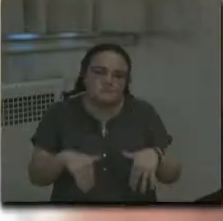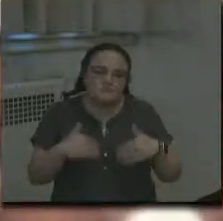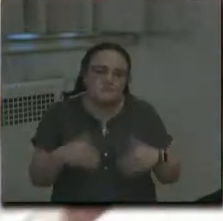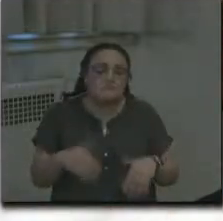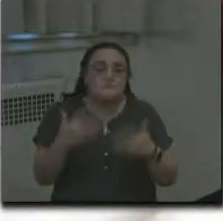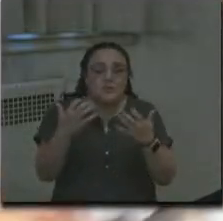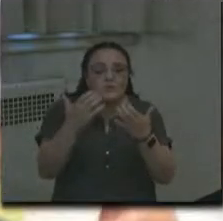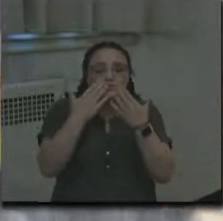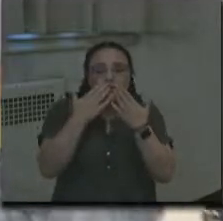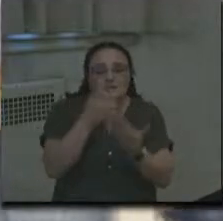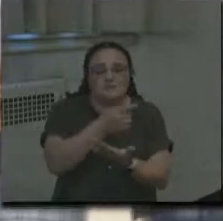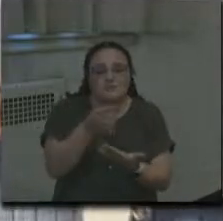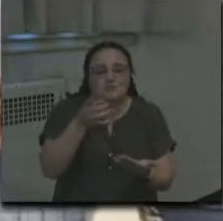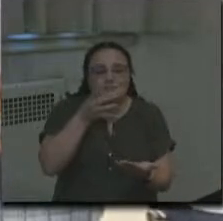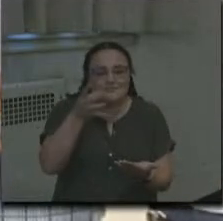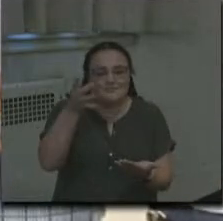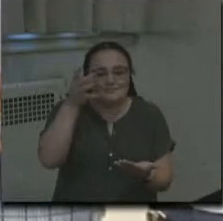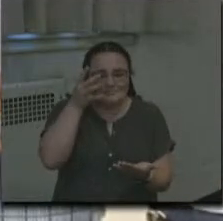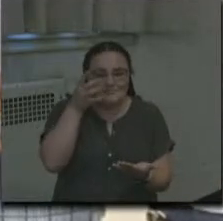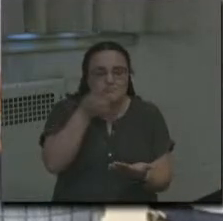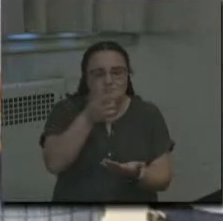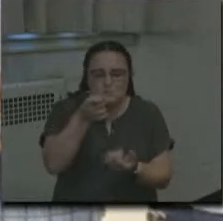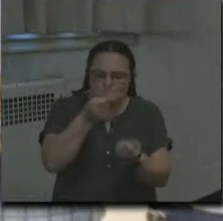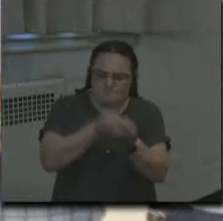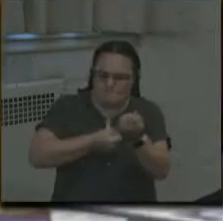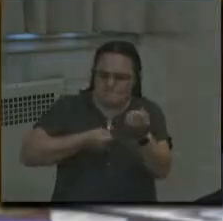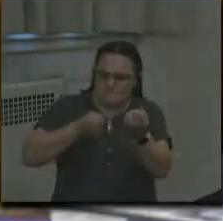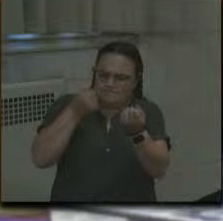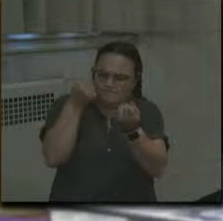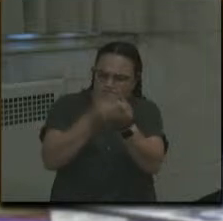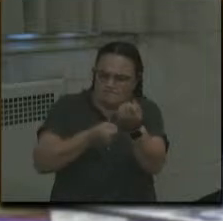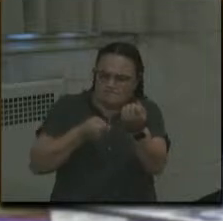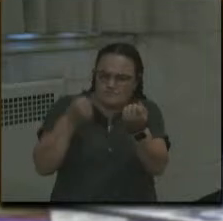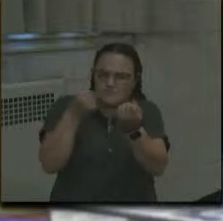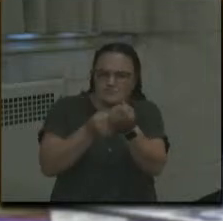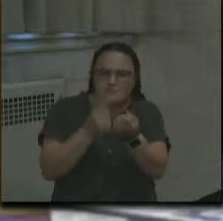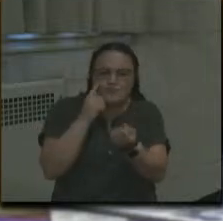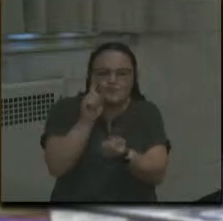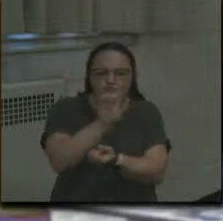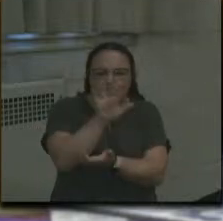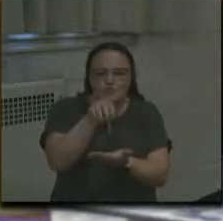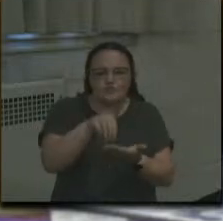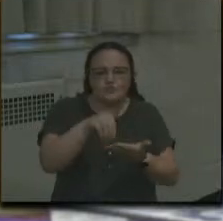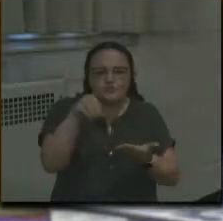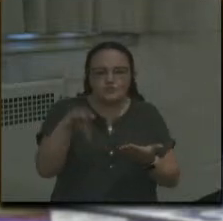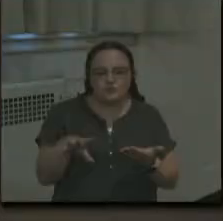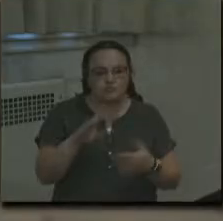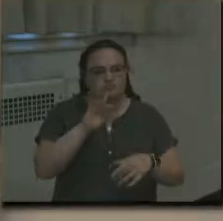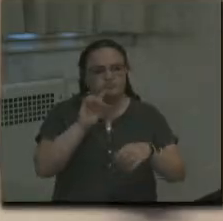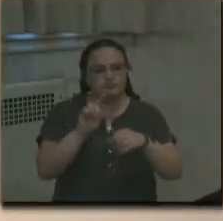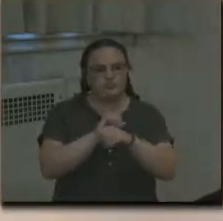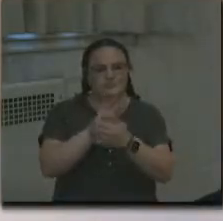our parents who advocated and who were partners in